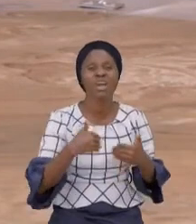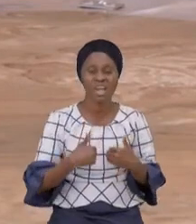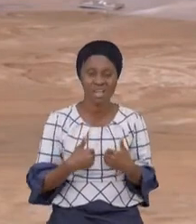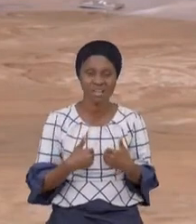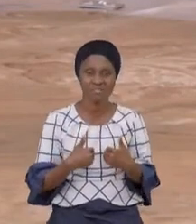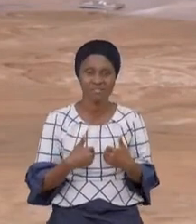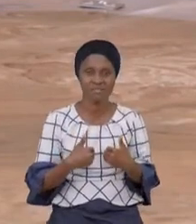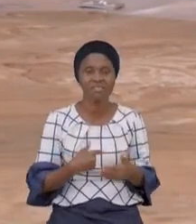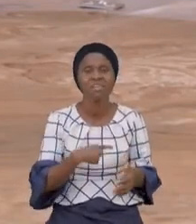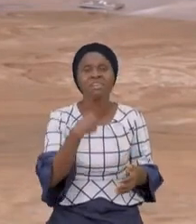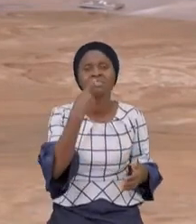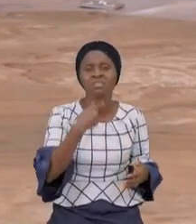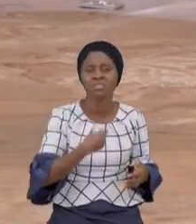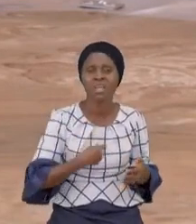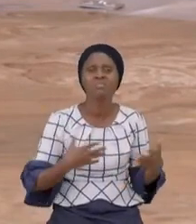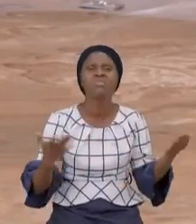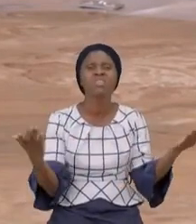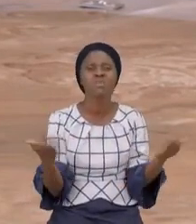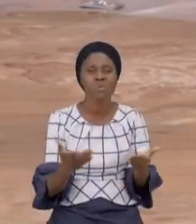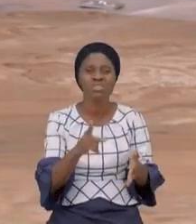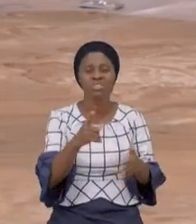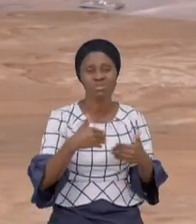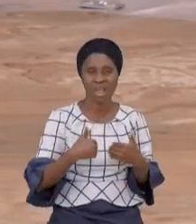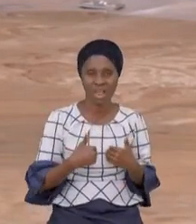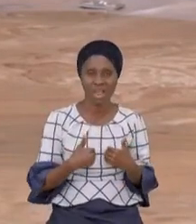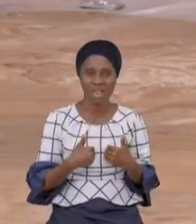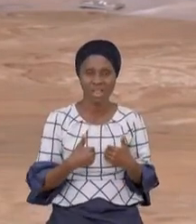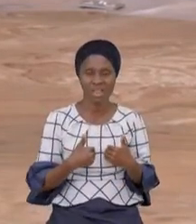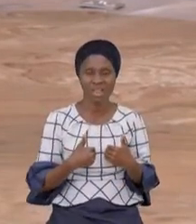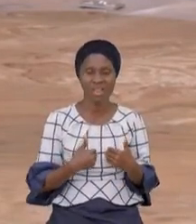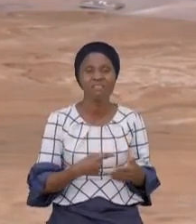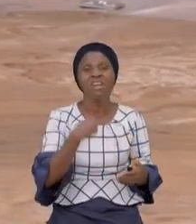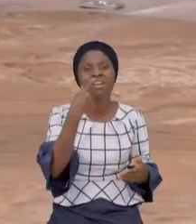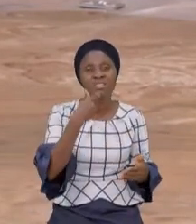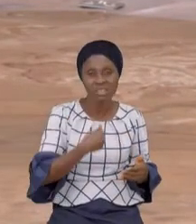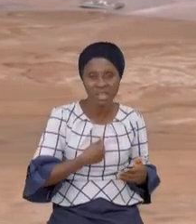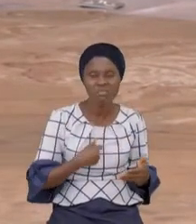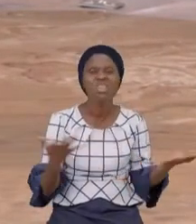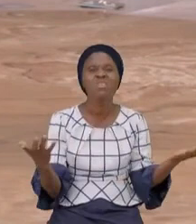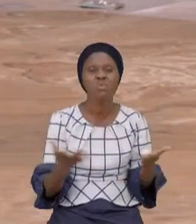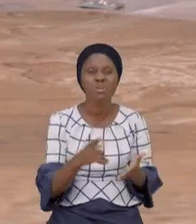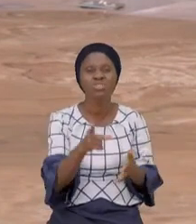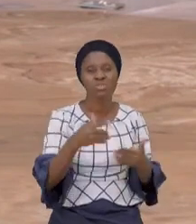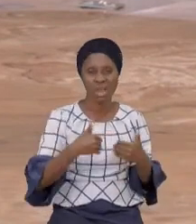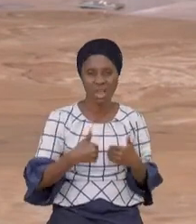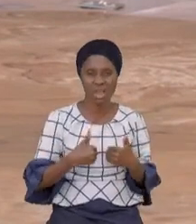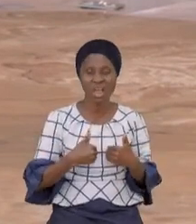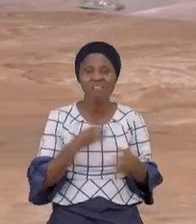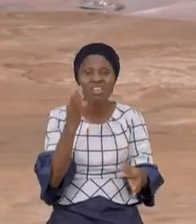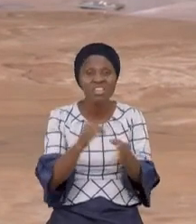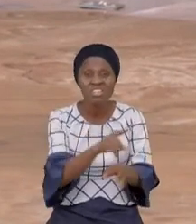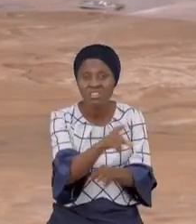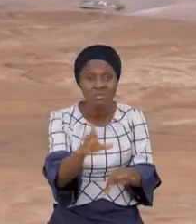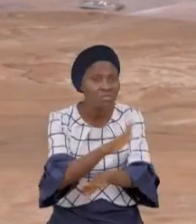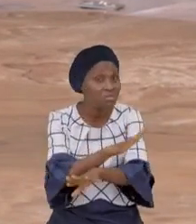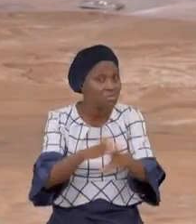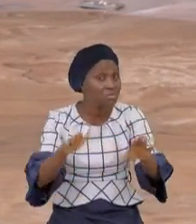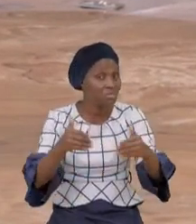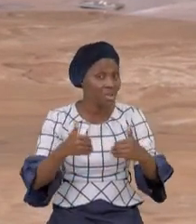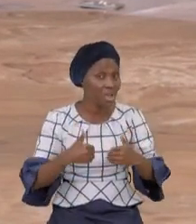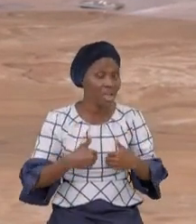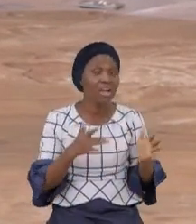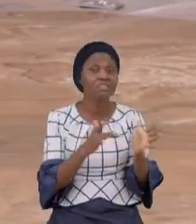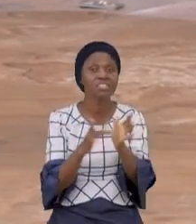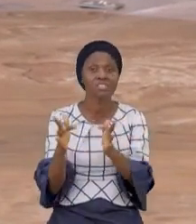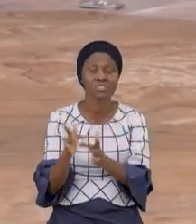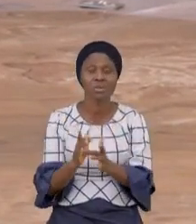you have. Tell me what you have. Tell me what you have if you do